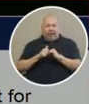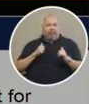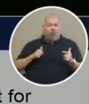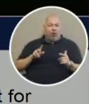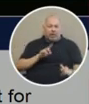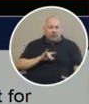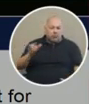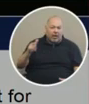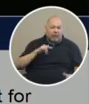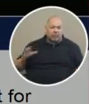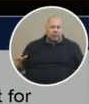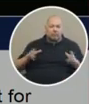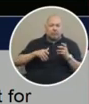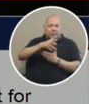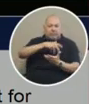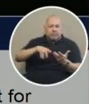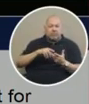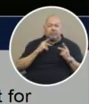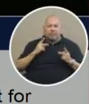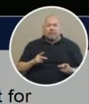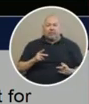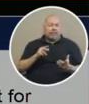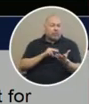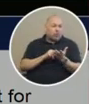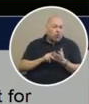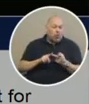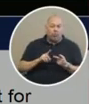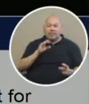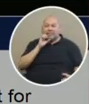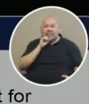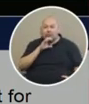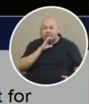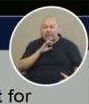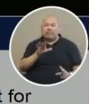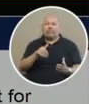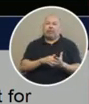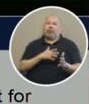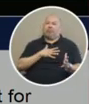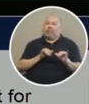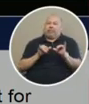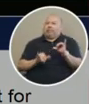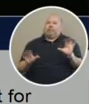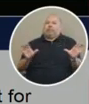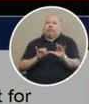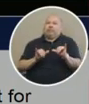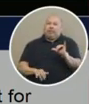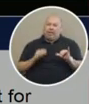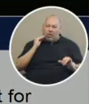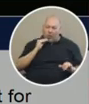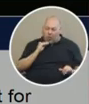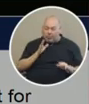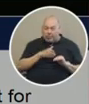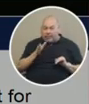travel, social gatherings. Do not visit nursing homes or retirement homes. Thank you. Our next presenter is going to